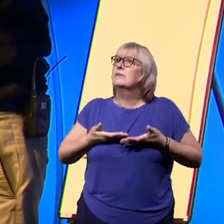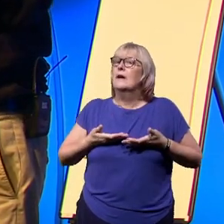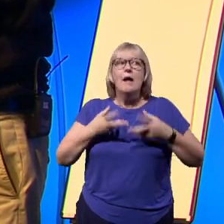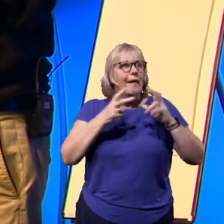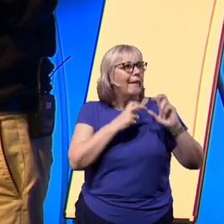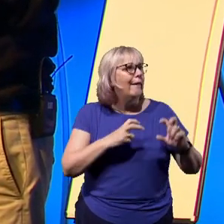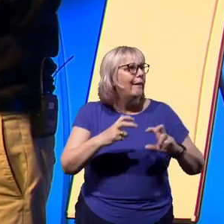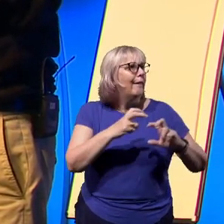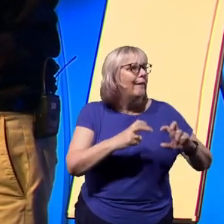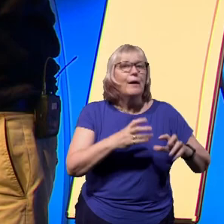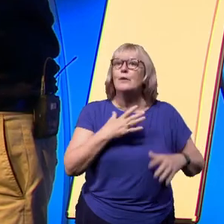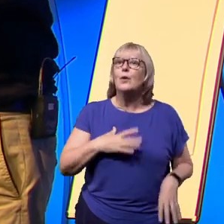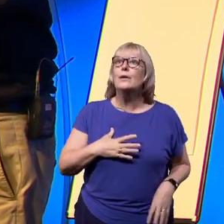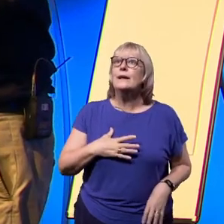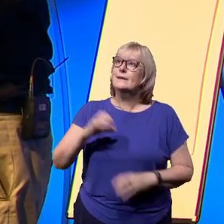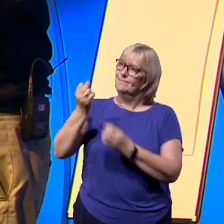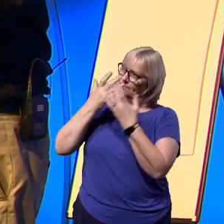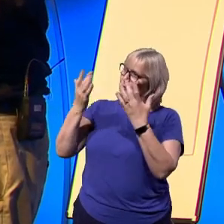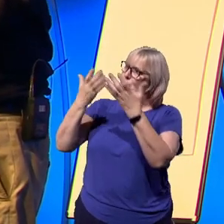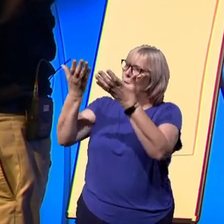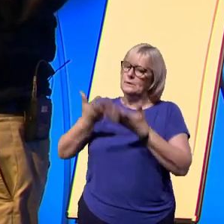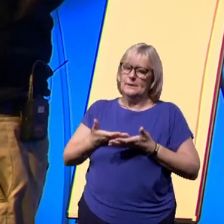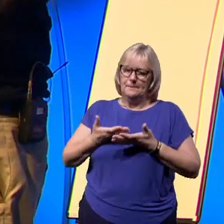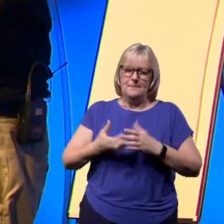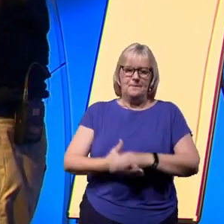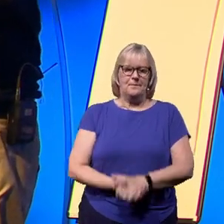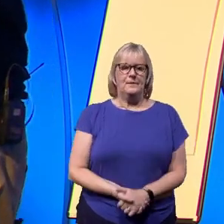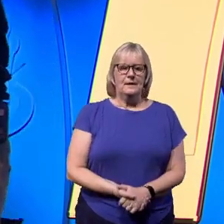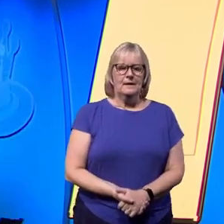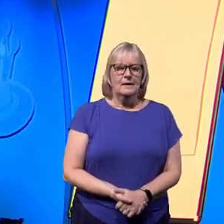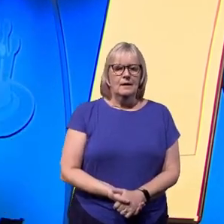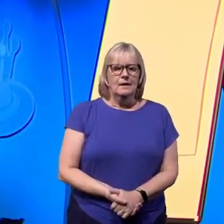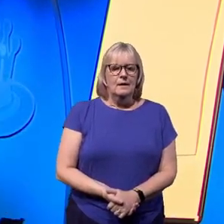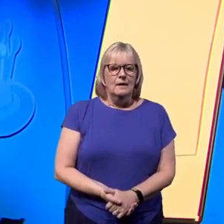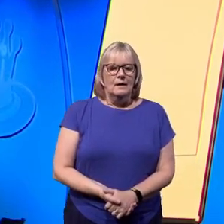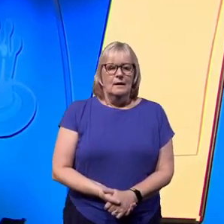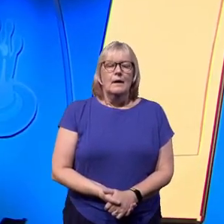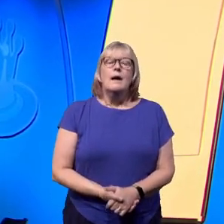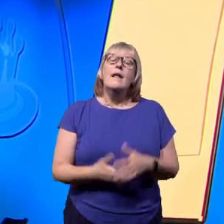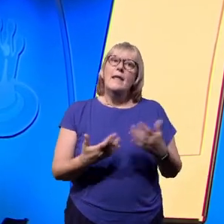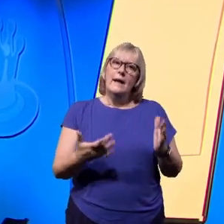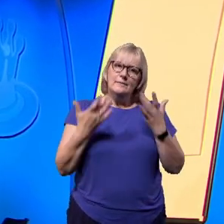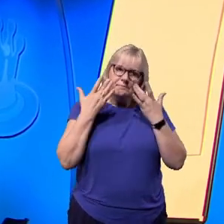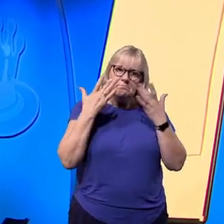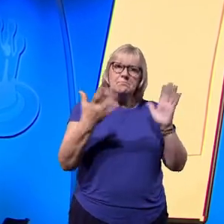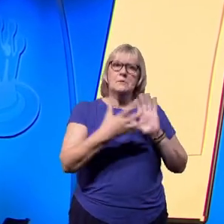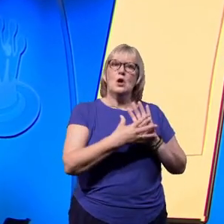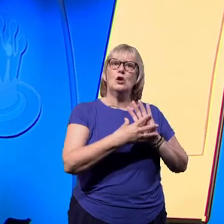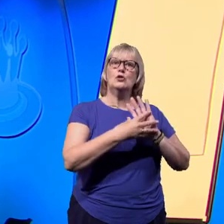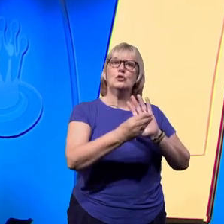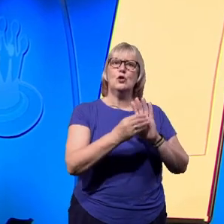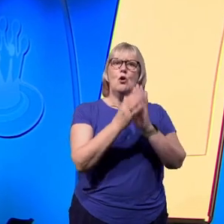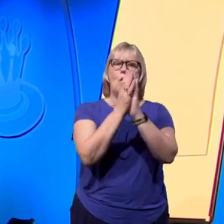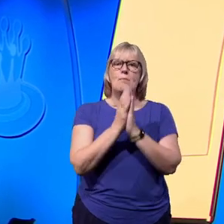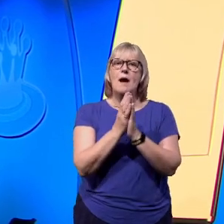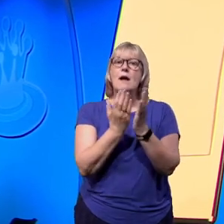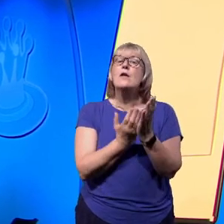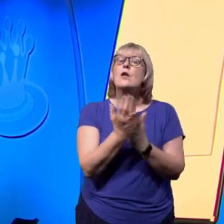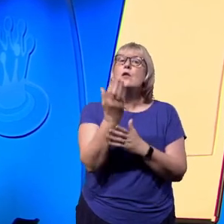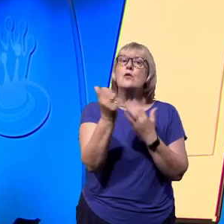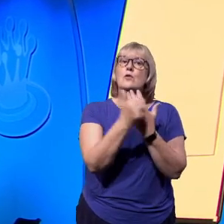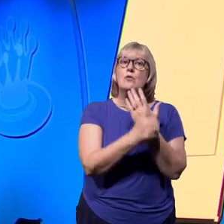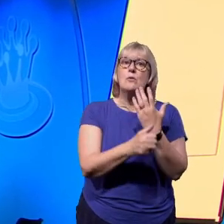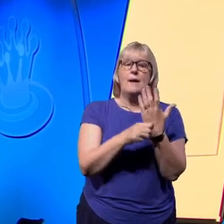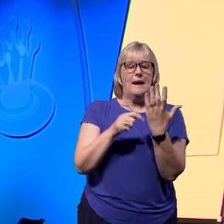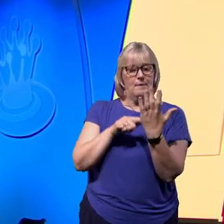God, he's revealed himself. And then, even with a non-Christian, I model what prayer is. God speaks to us in the Bible,